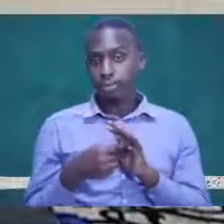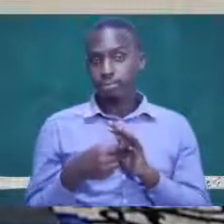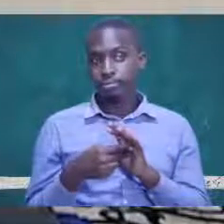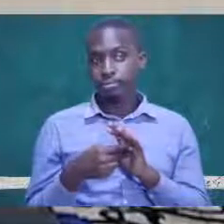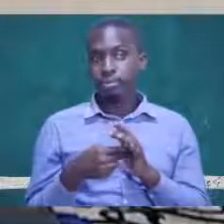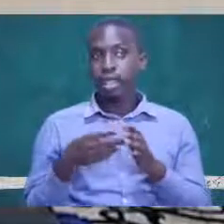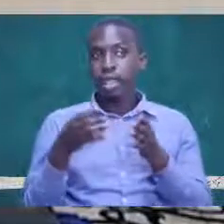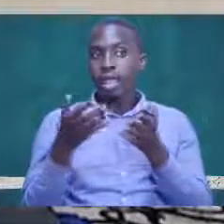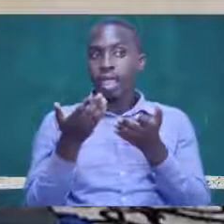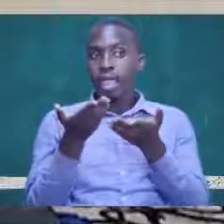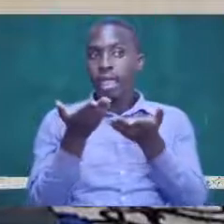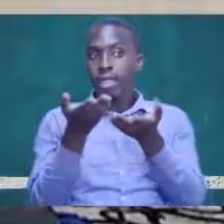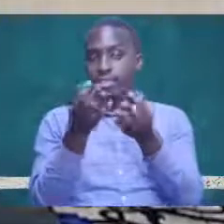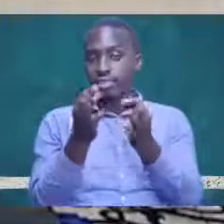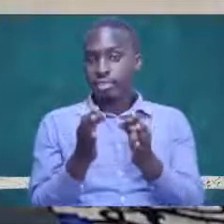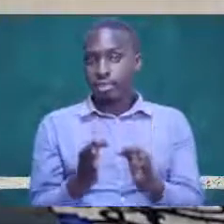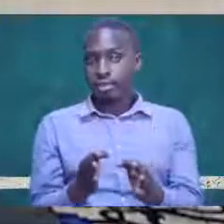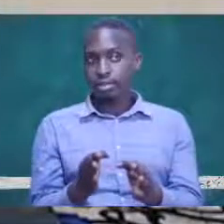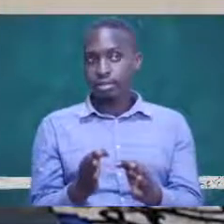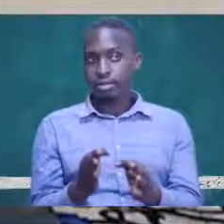a thing